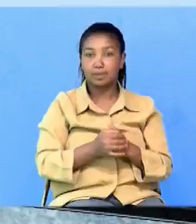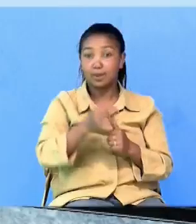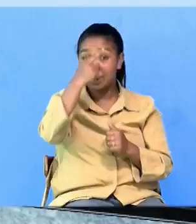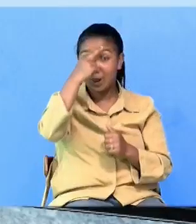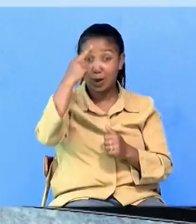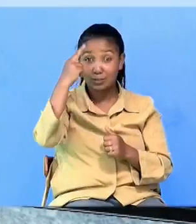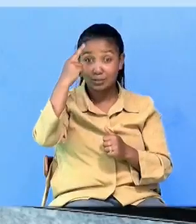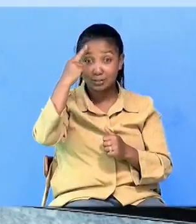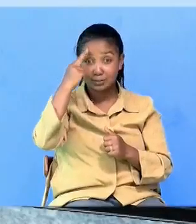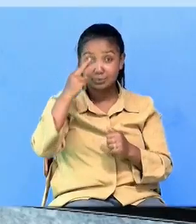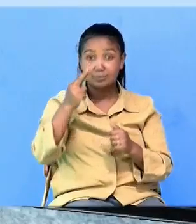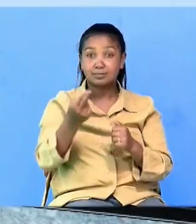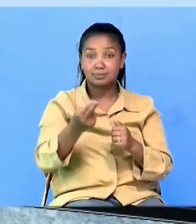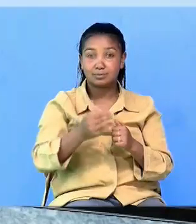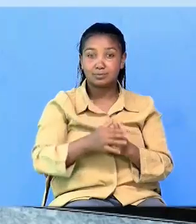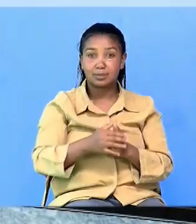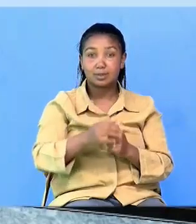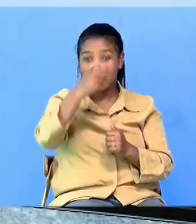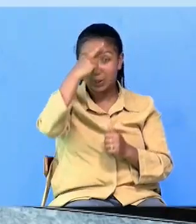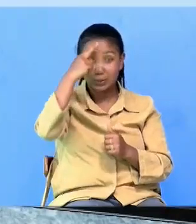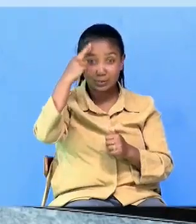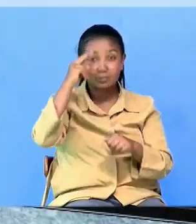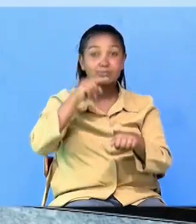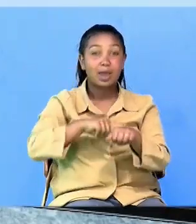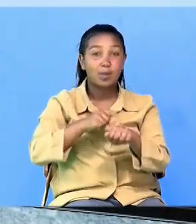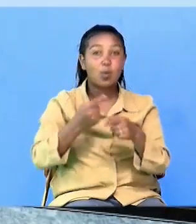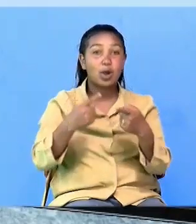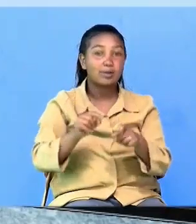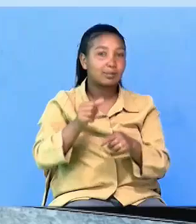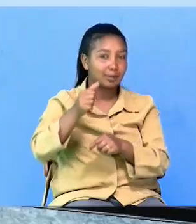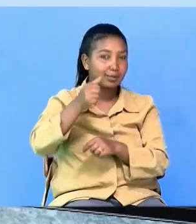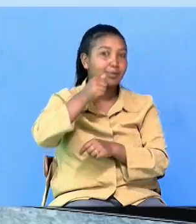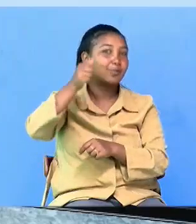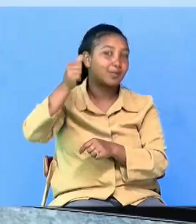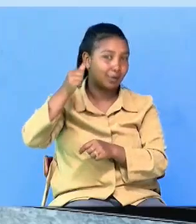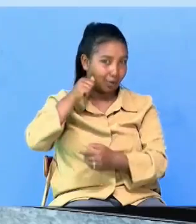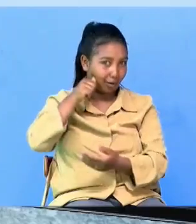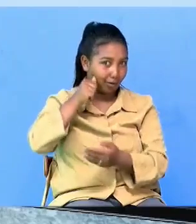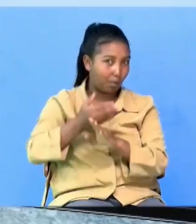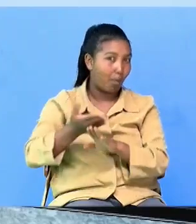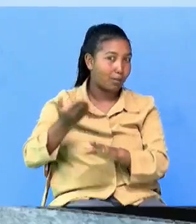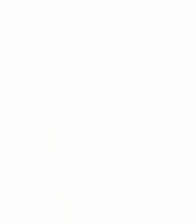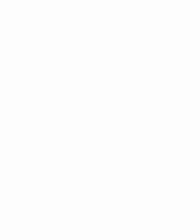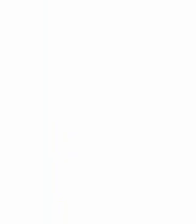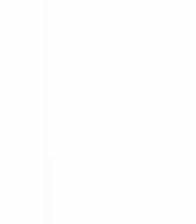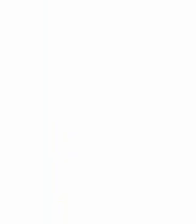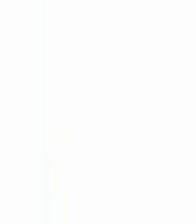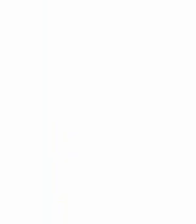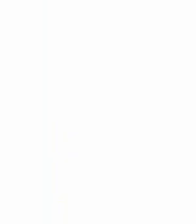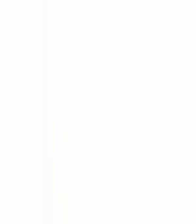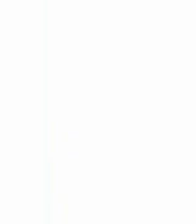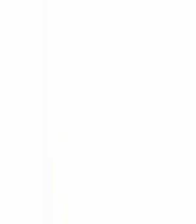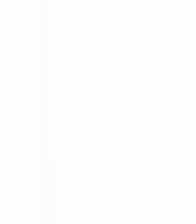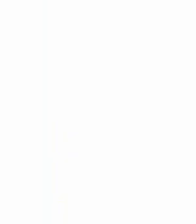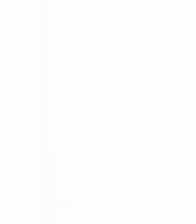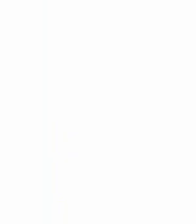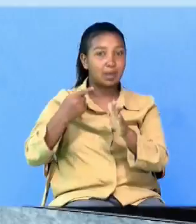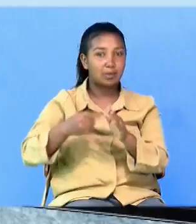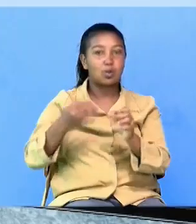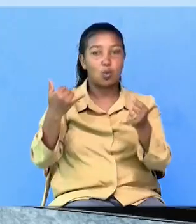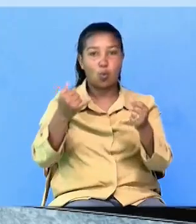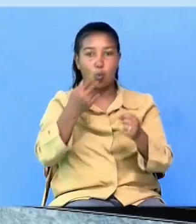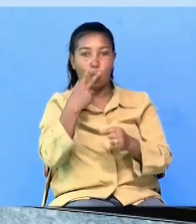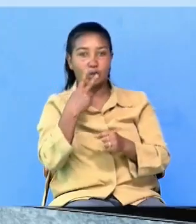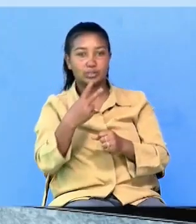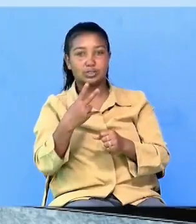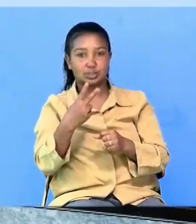Because it is past tense. Because the time adverb is yesterday. I sometimes watch